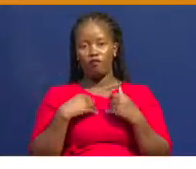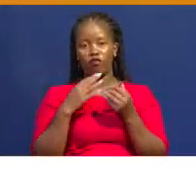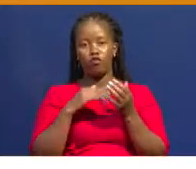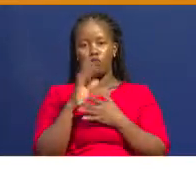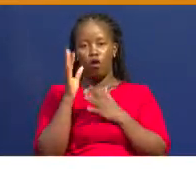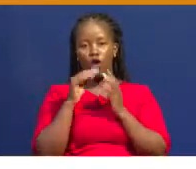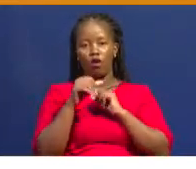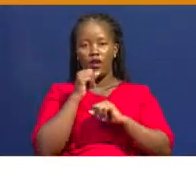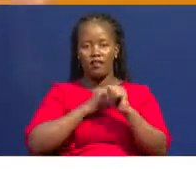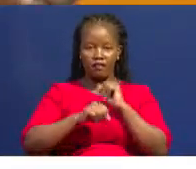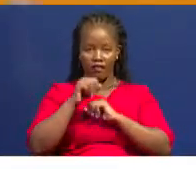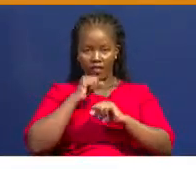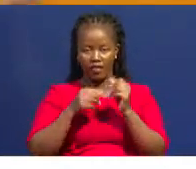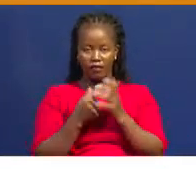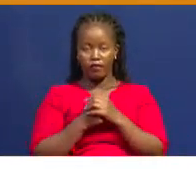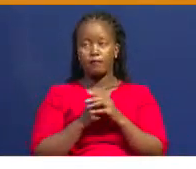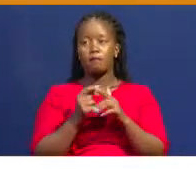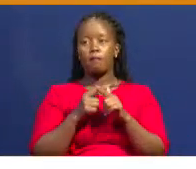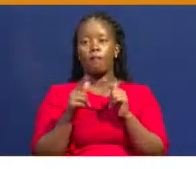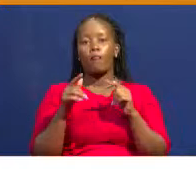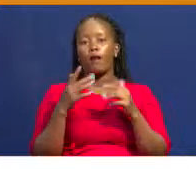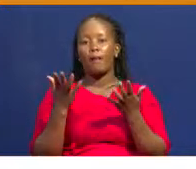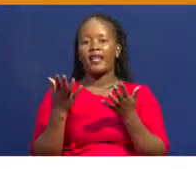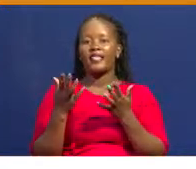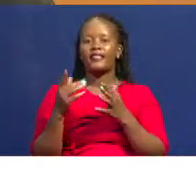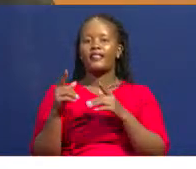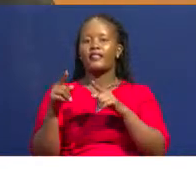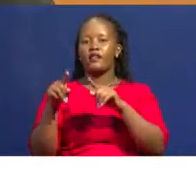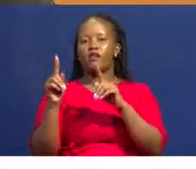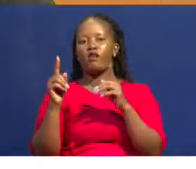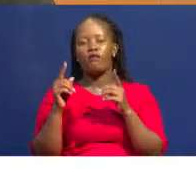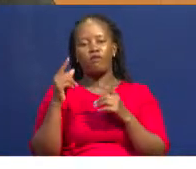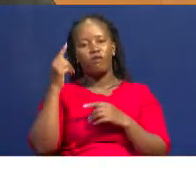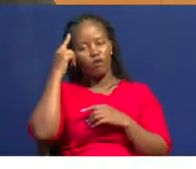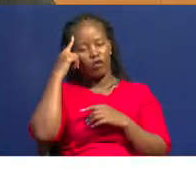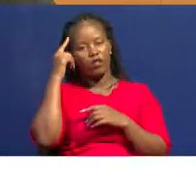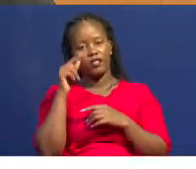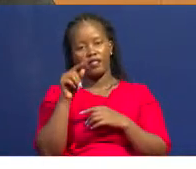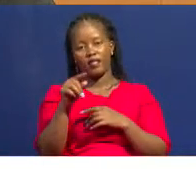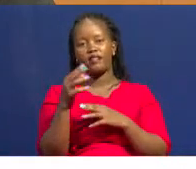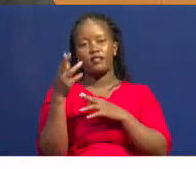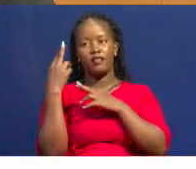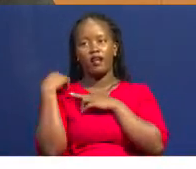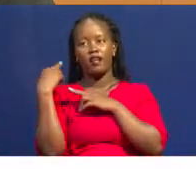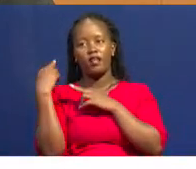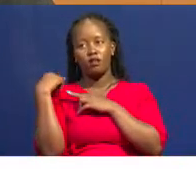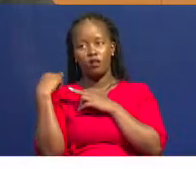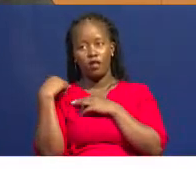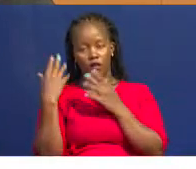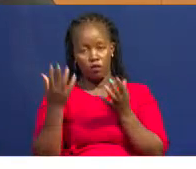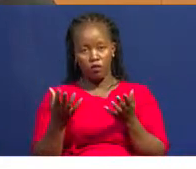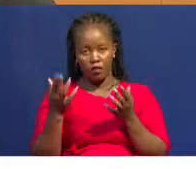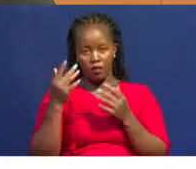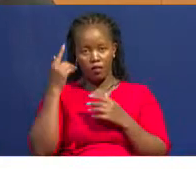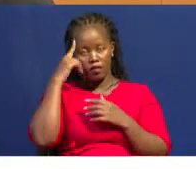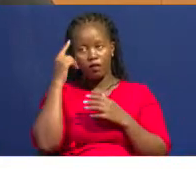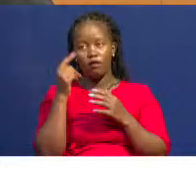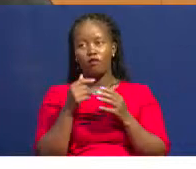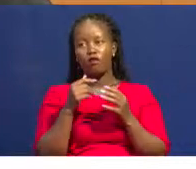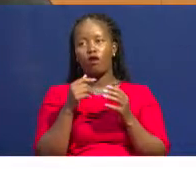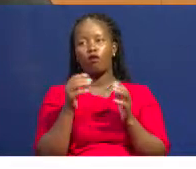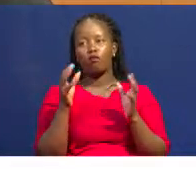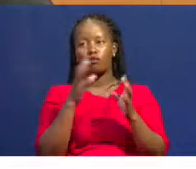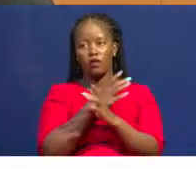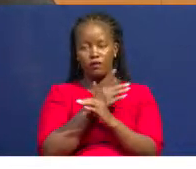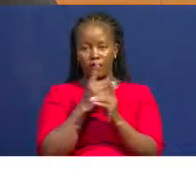productive it will be. But you see him is looking at it that is a collection, it is a collection agenda.